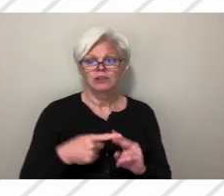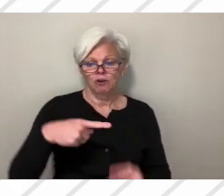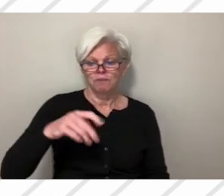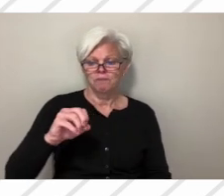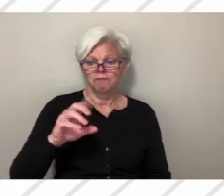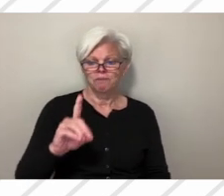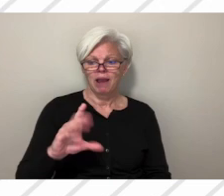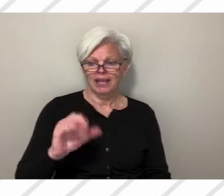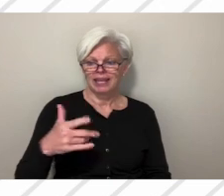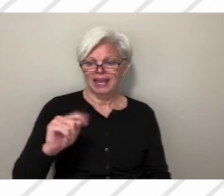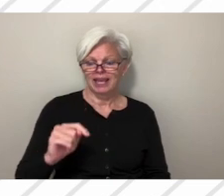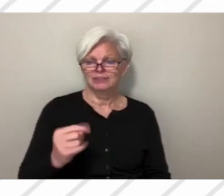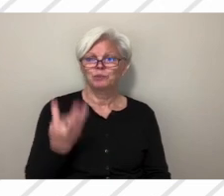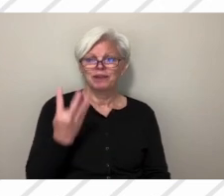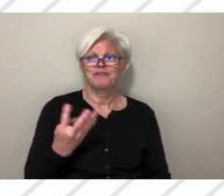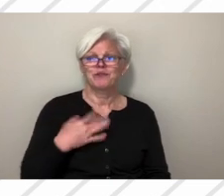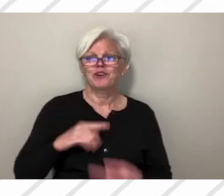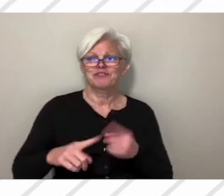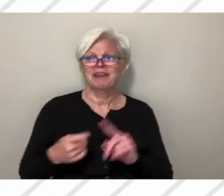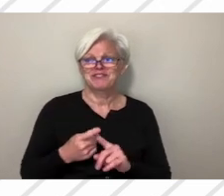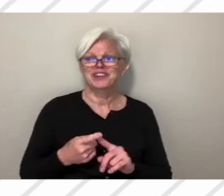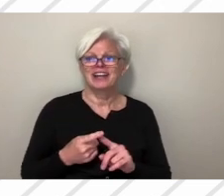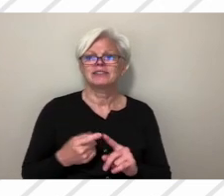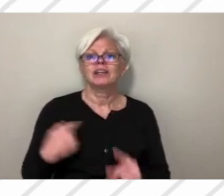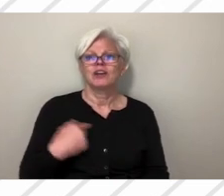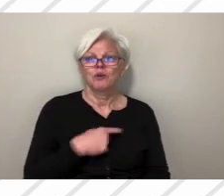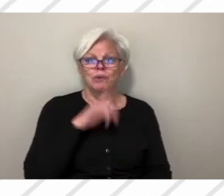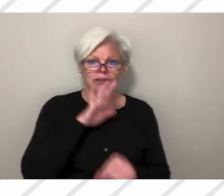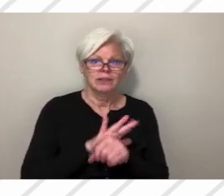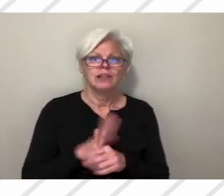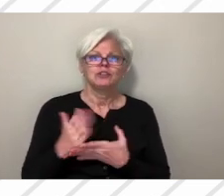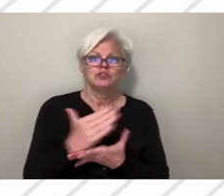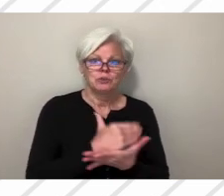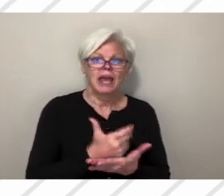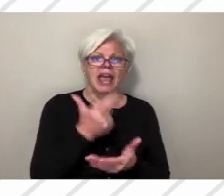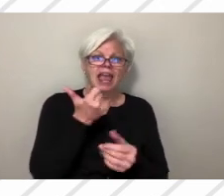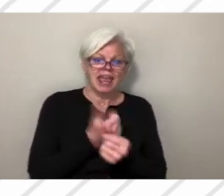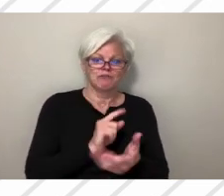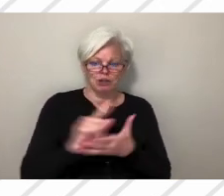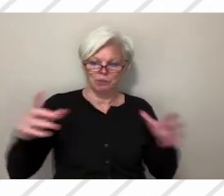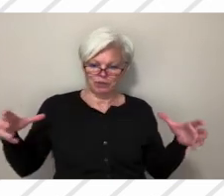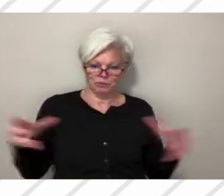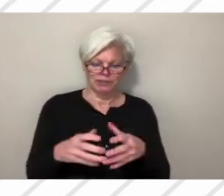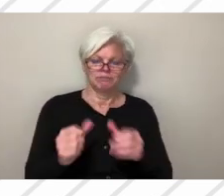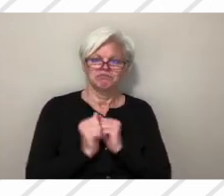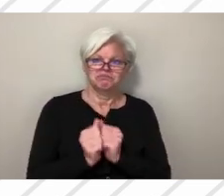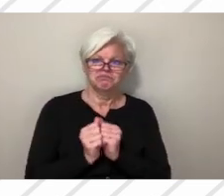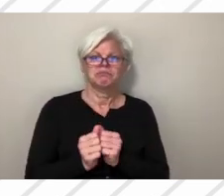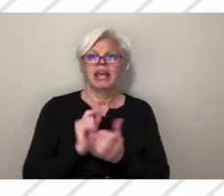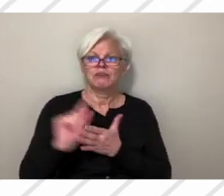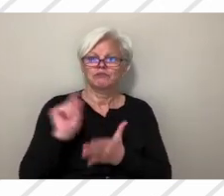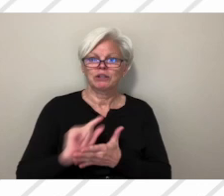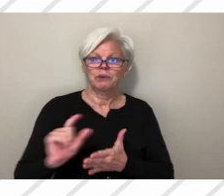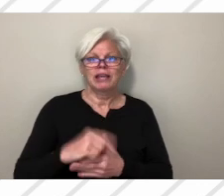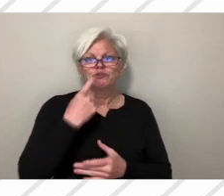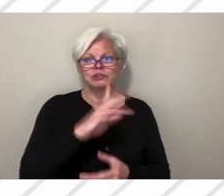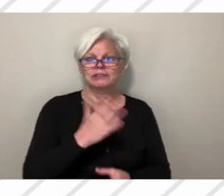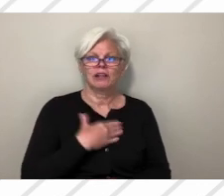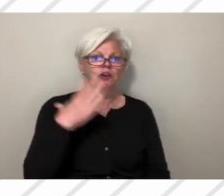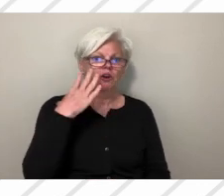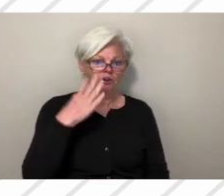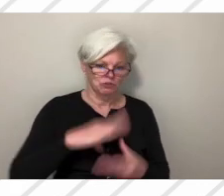alongside four of my friends where we committed to gathering every single week and simply telling our story to one